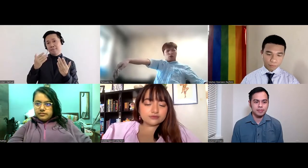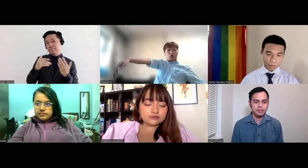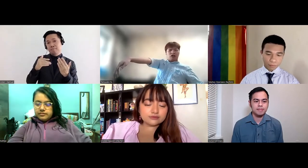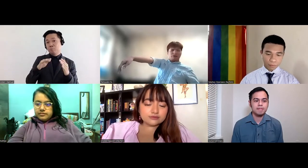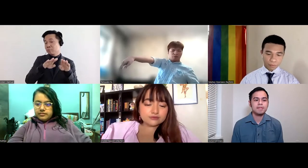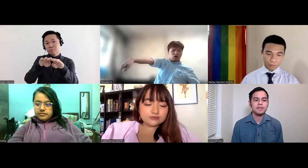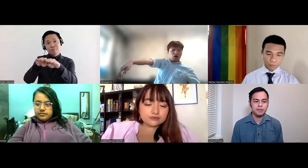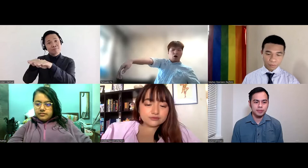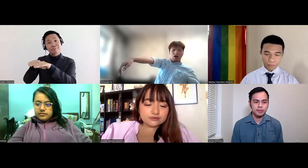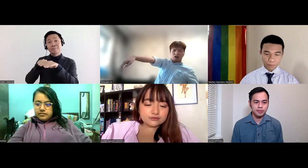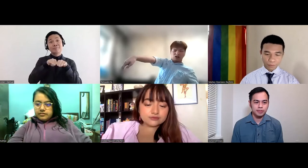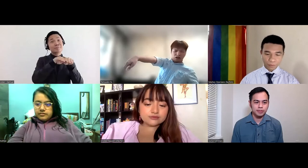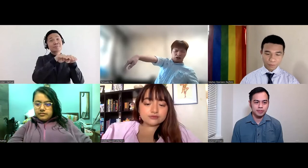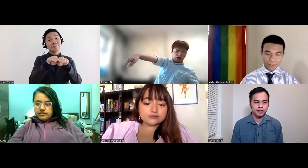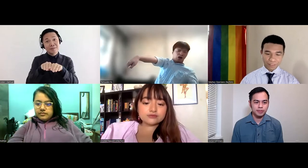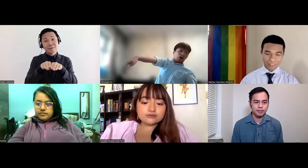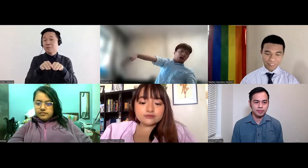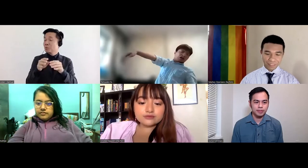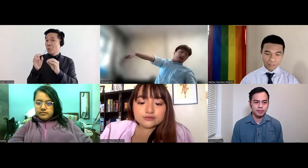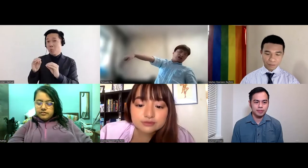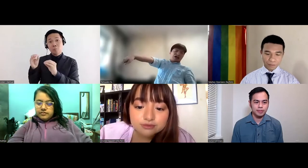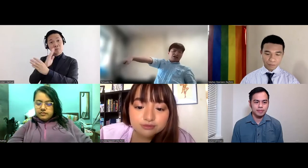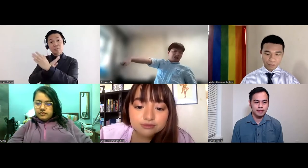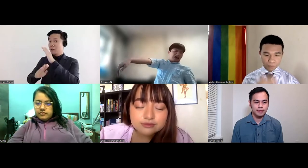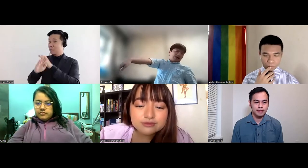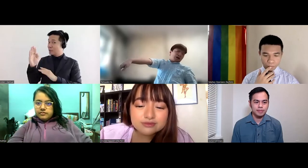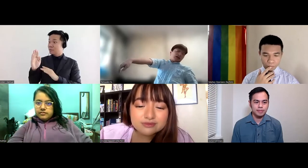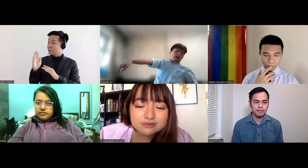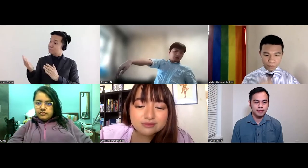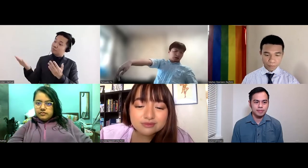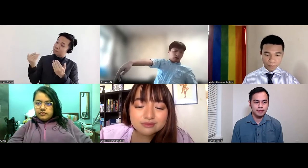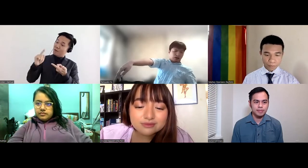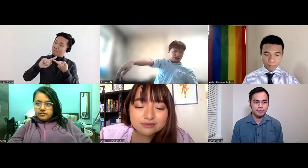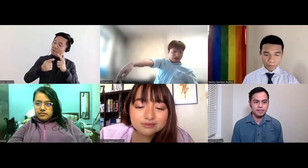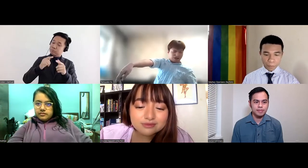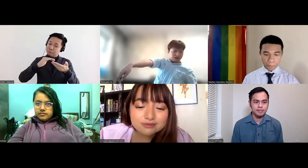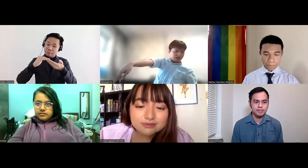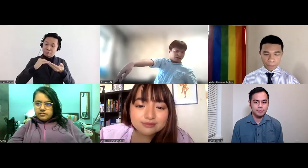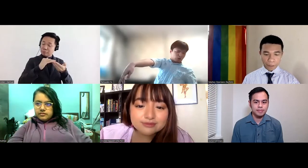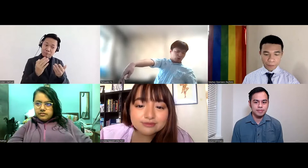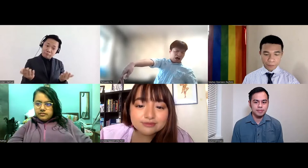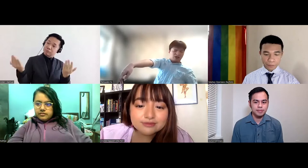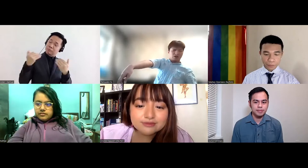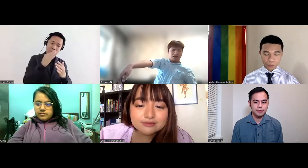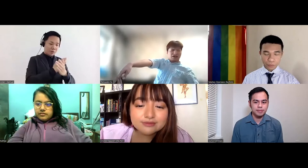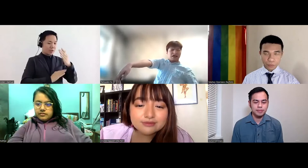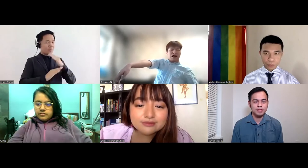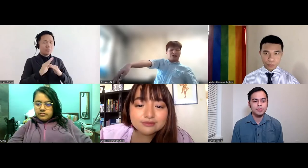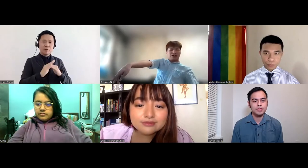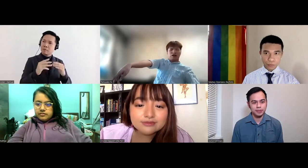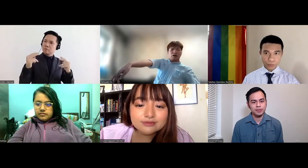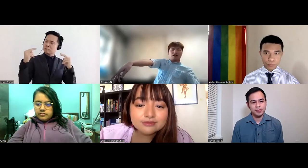kids without disability, this will be a great opportunity for those who have